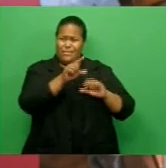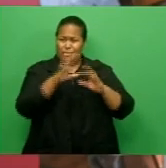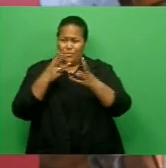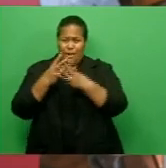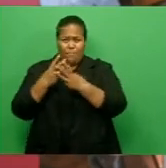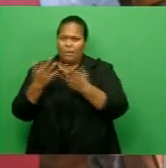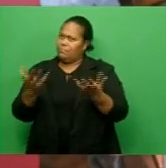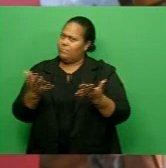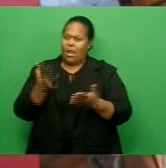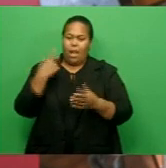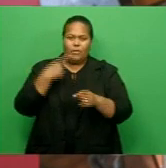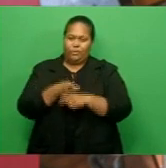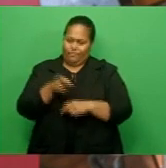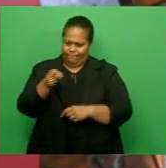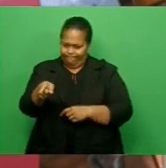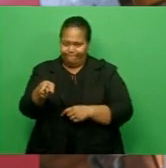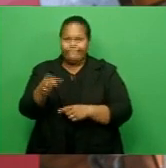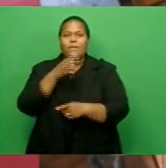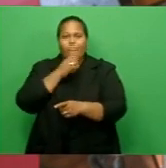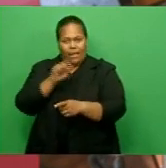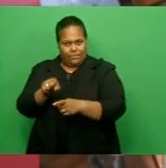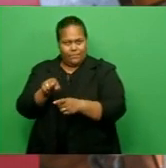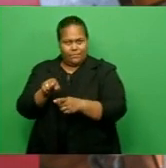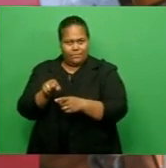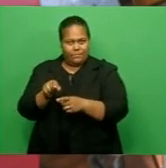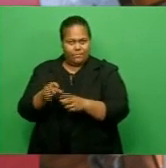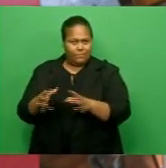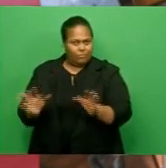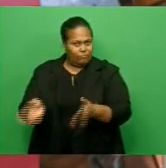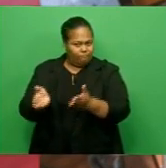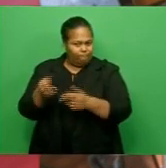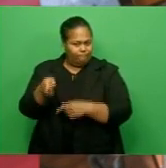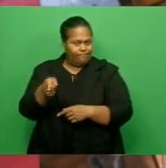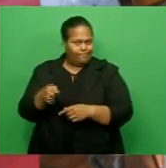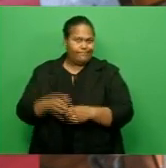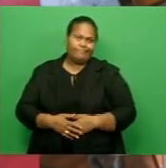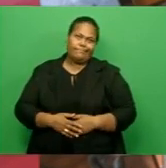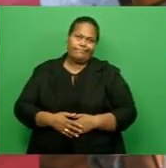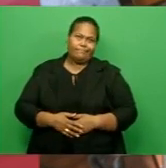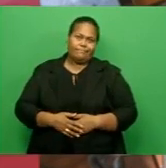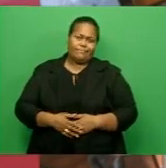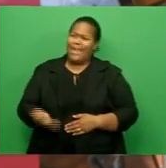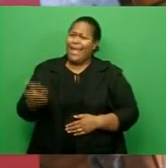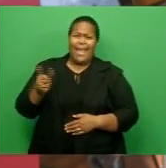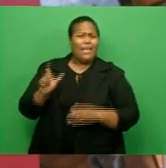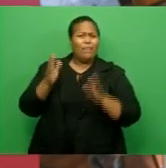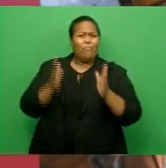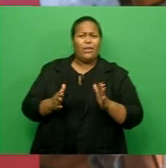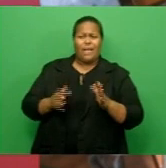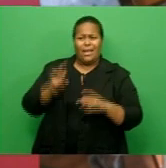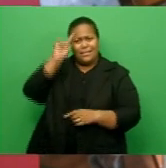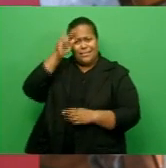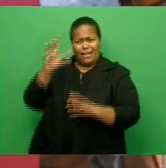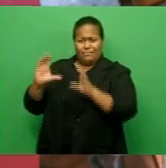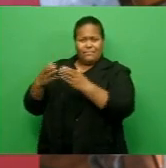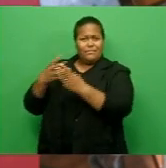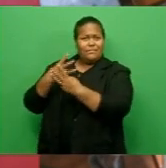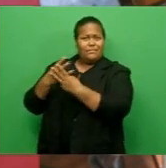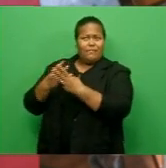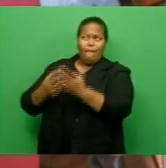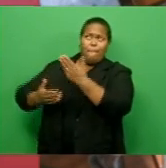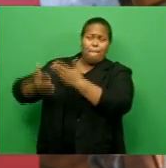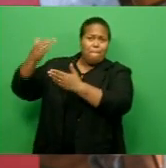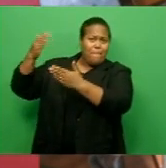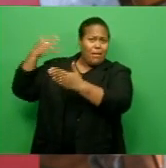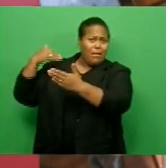Friday. Anybody who understands the party from the beginning till now would know